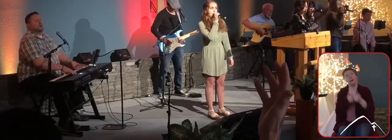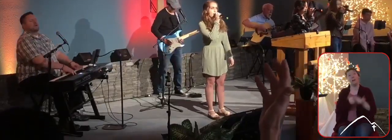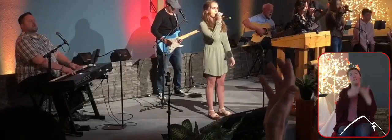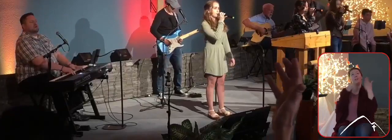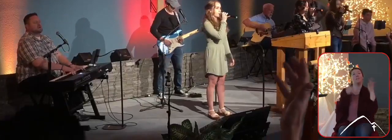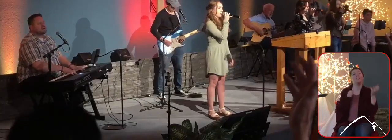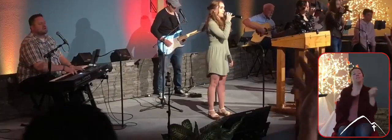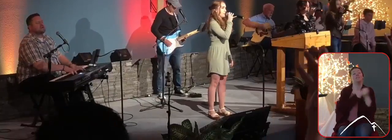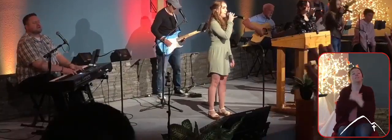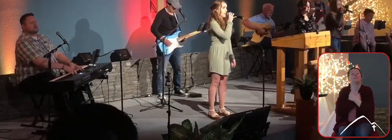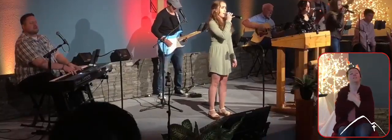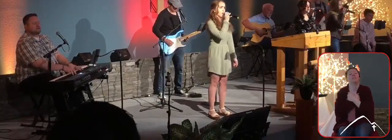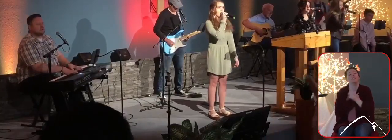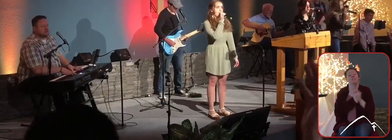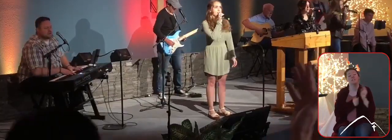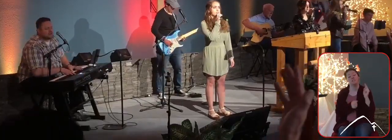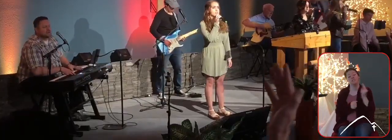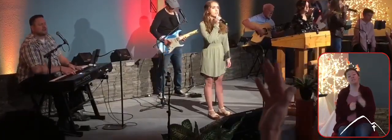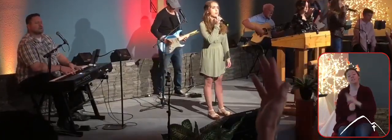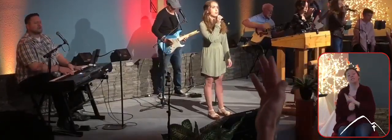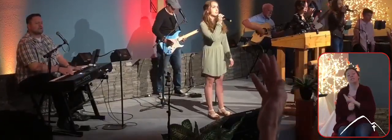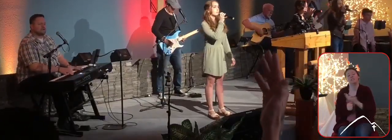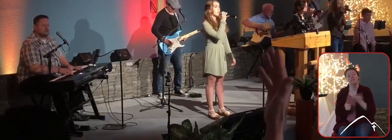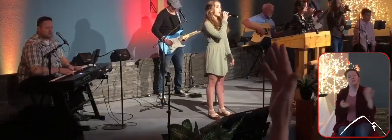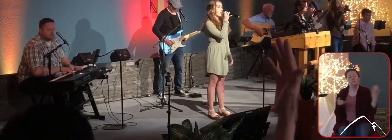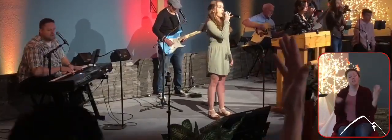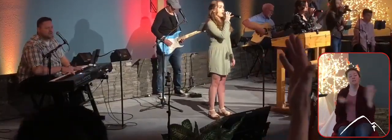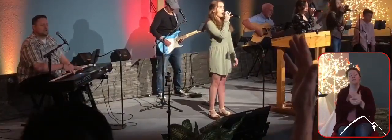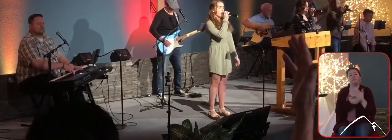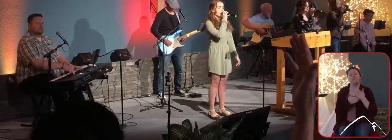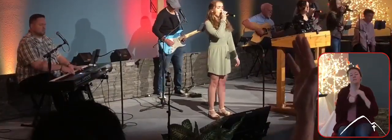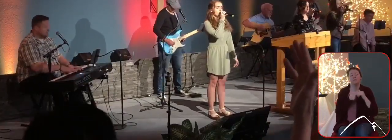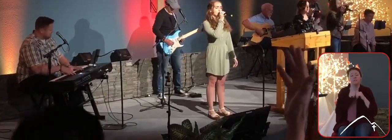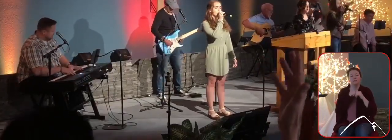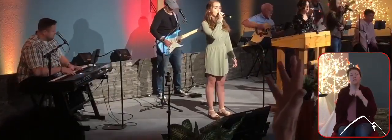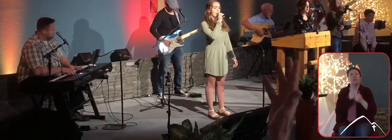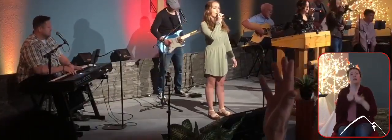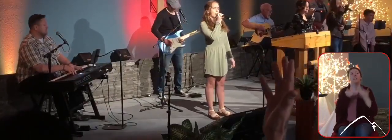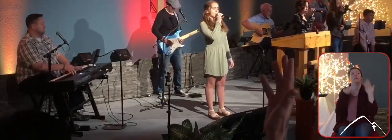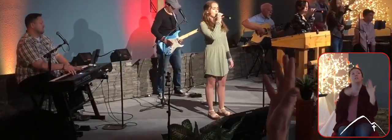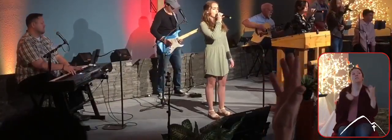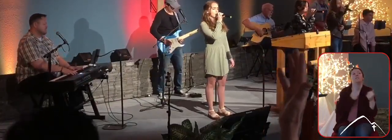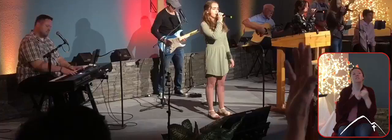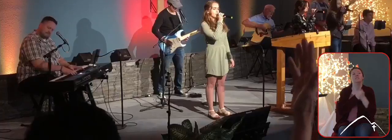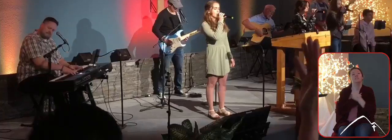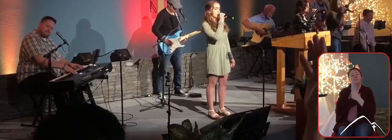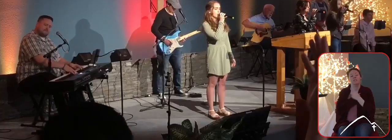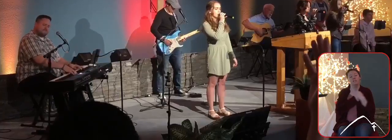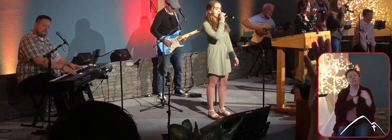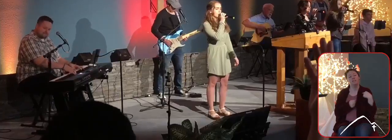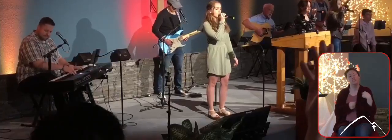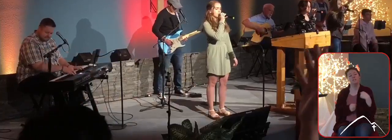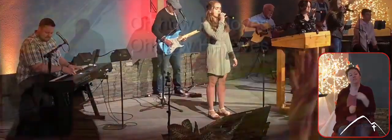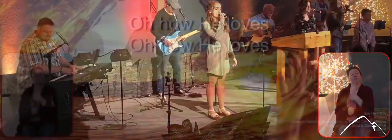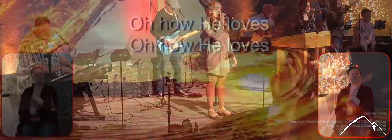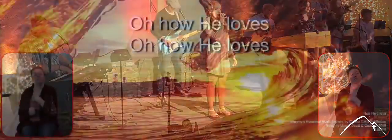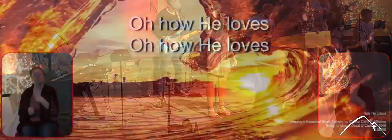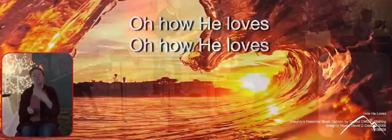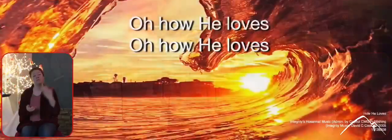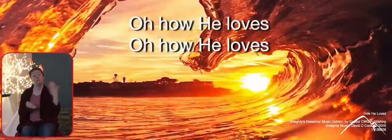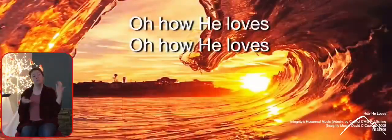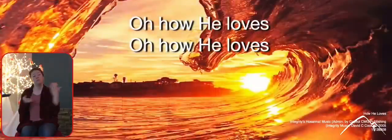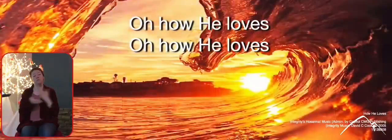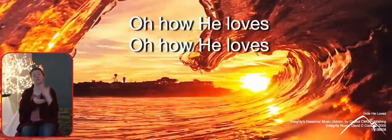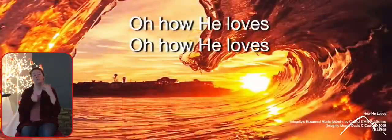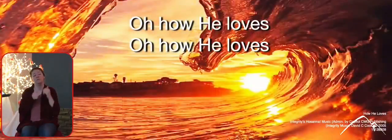Oh, how he loves us. Oh, how he loves